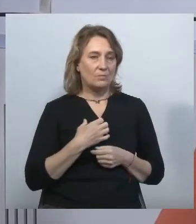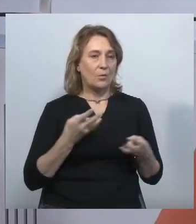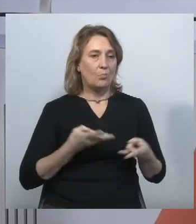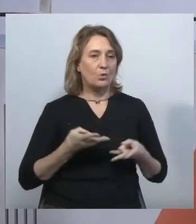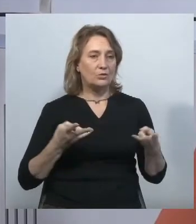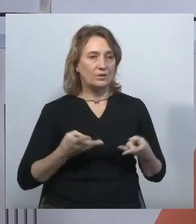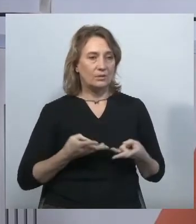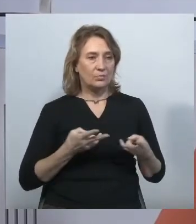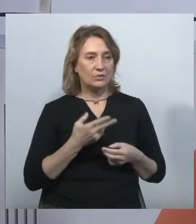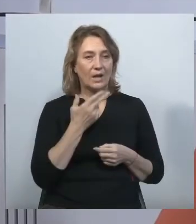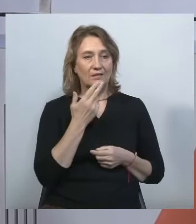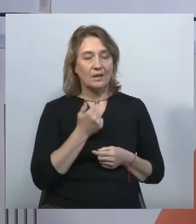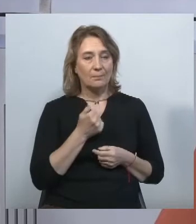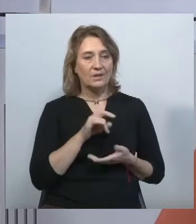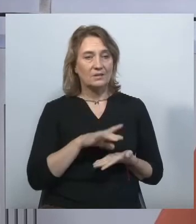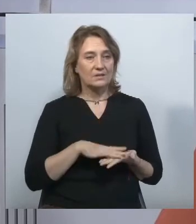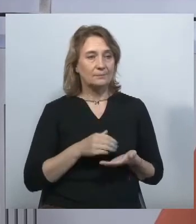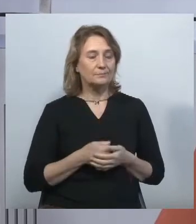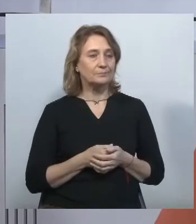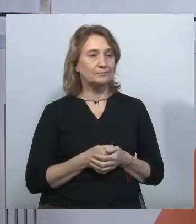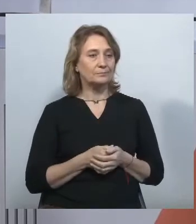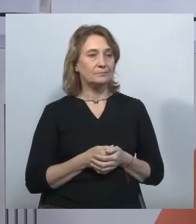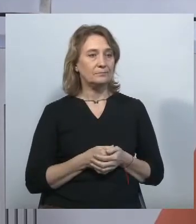but it needs adaptation.